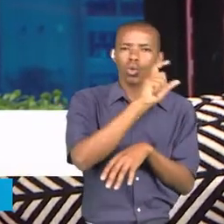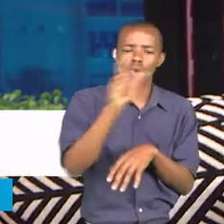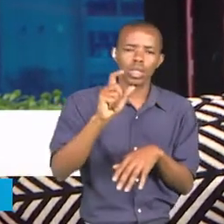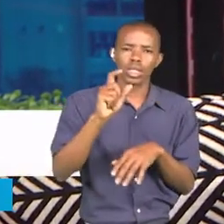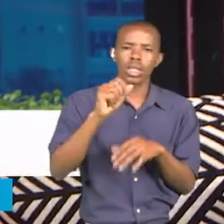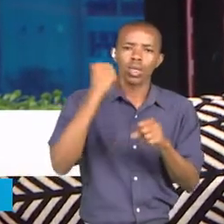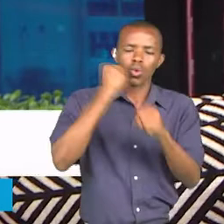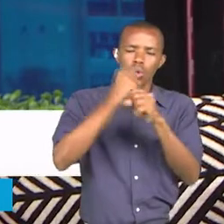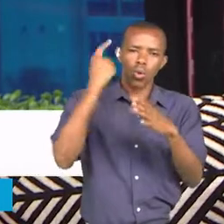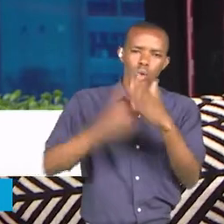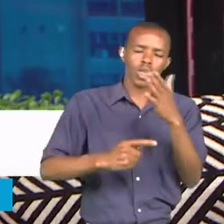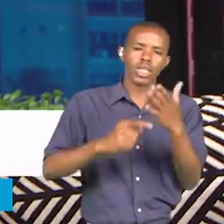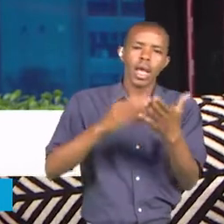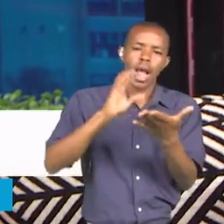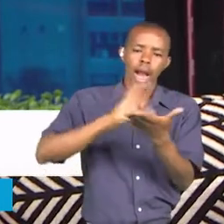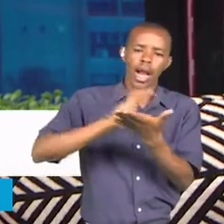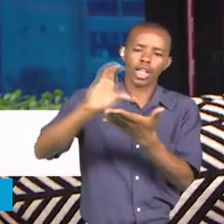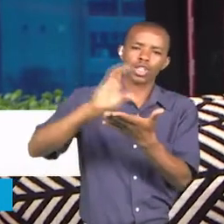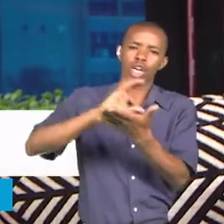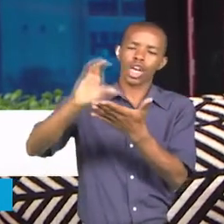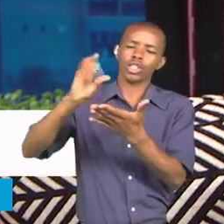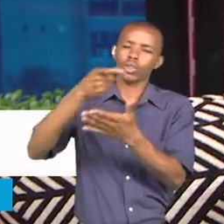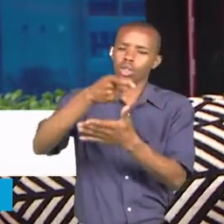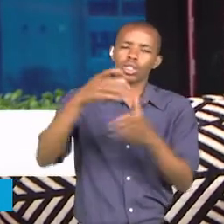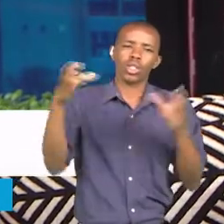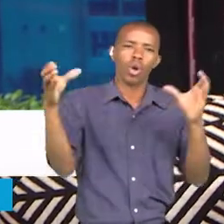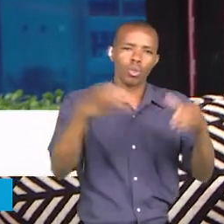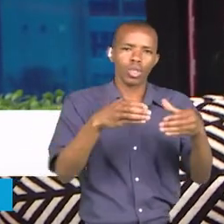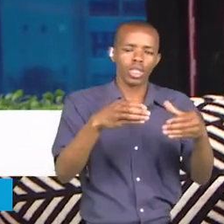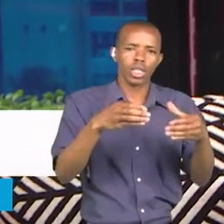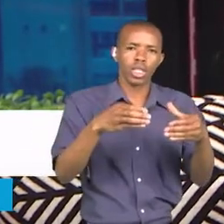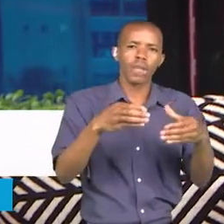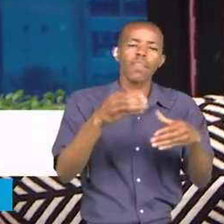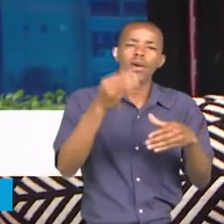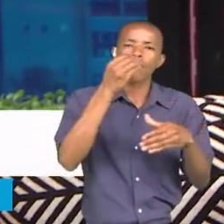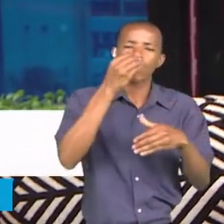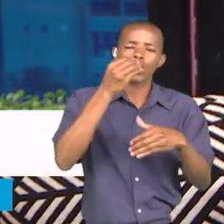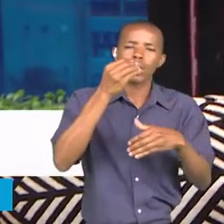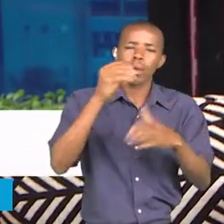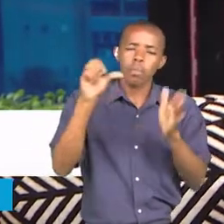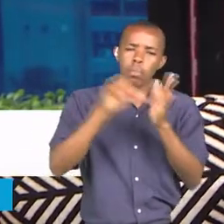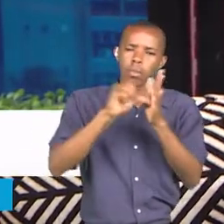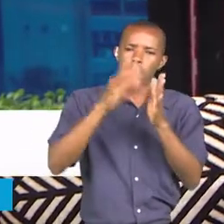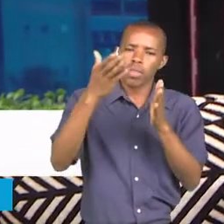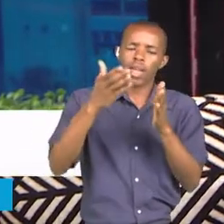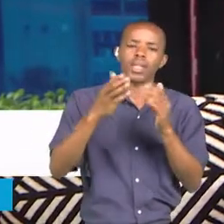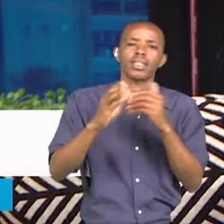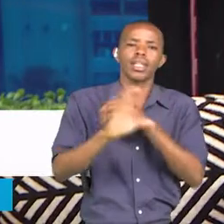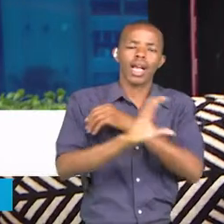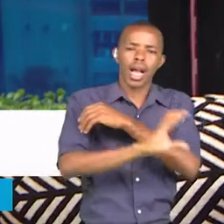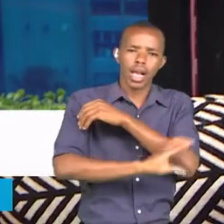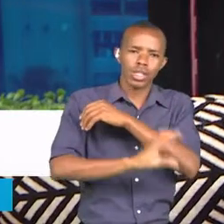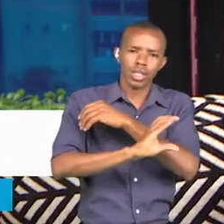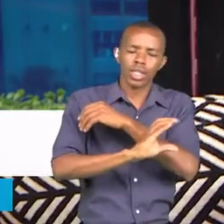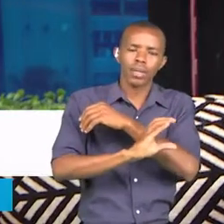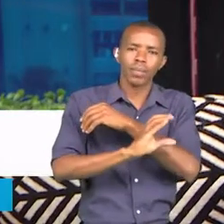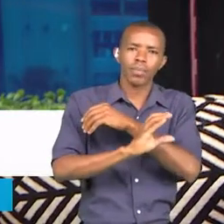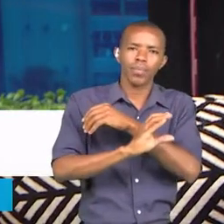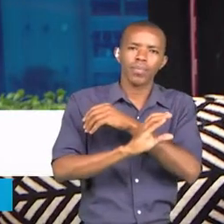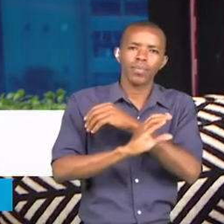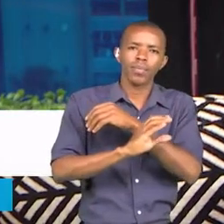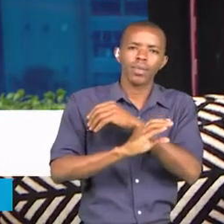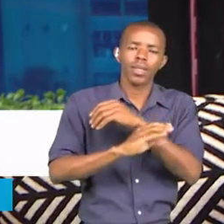to to these communities. Okay. Because the kind of food insecurity you see in this country is not really